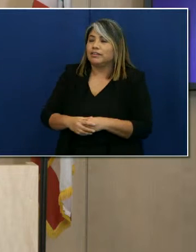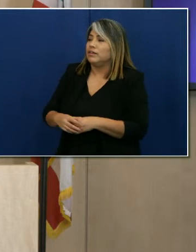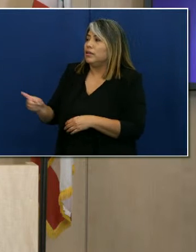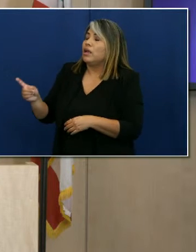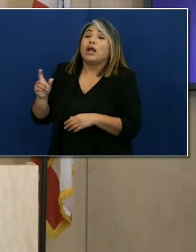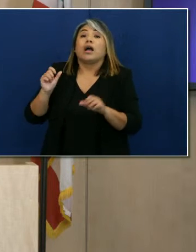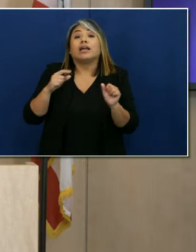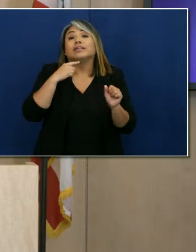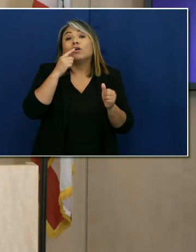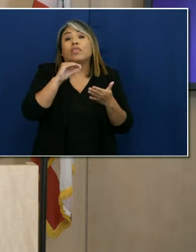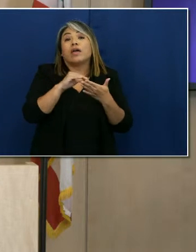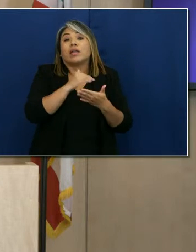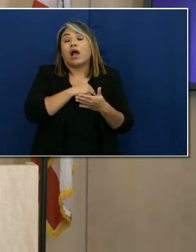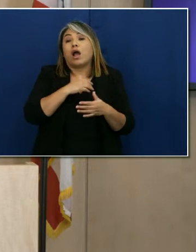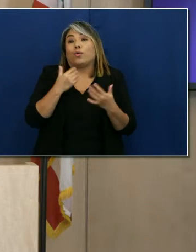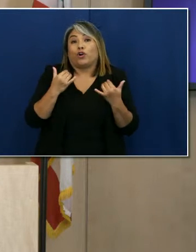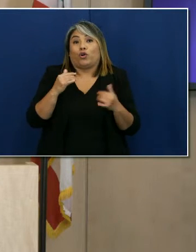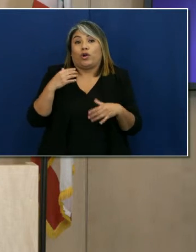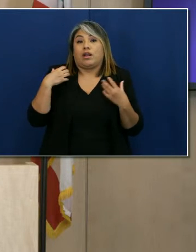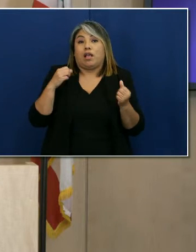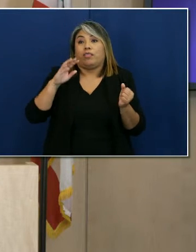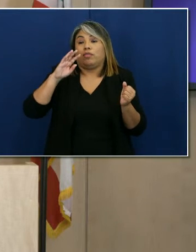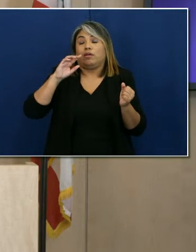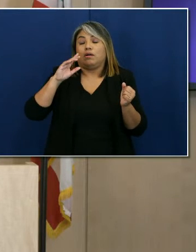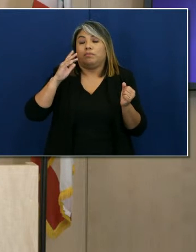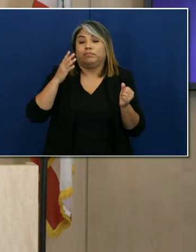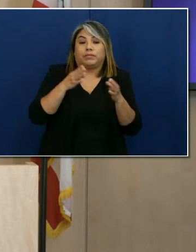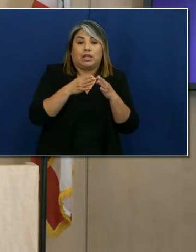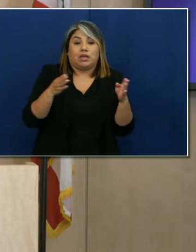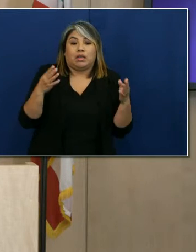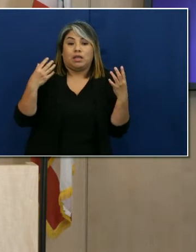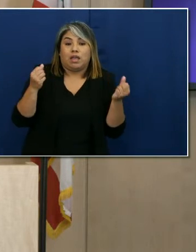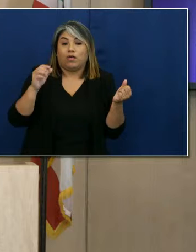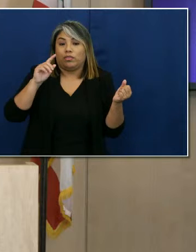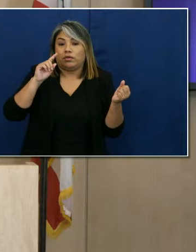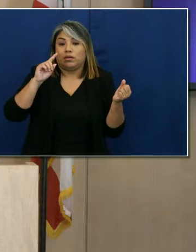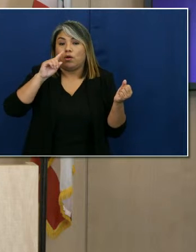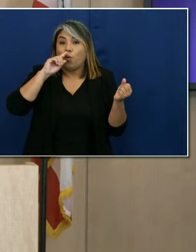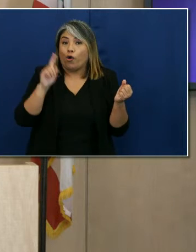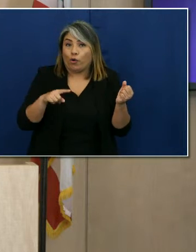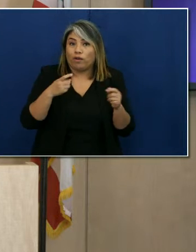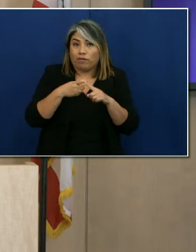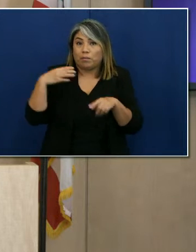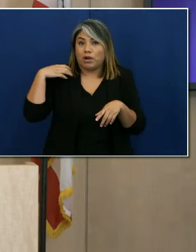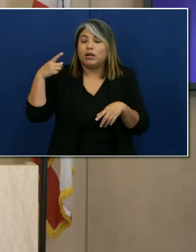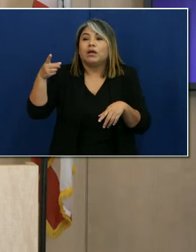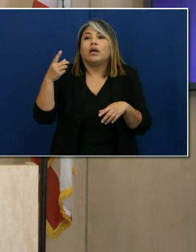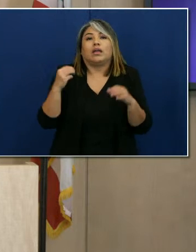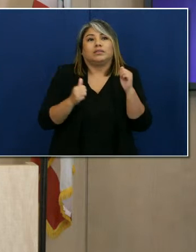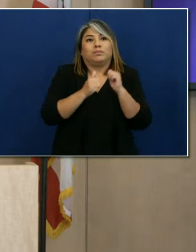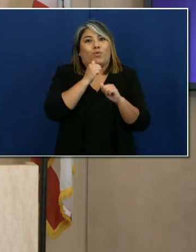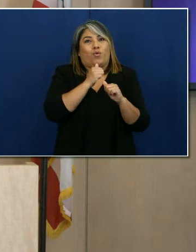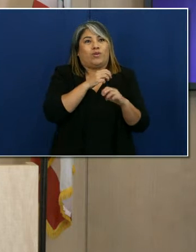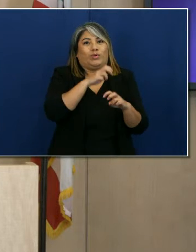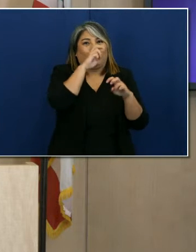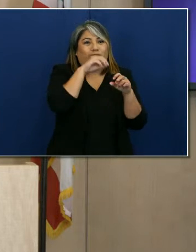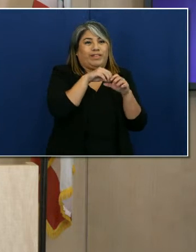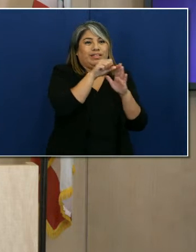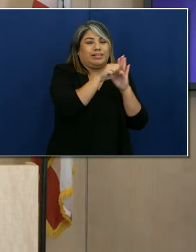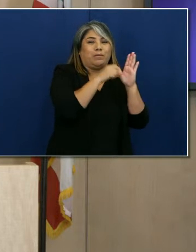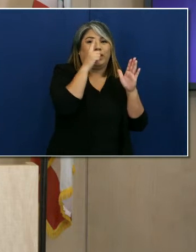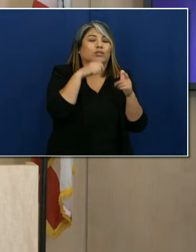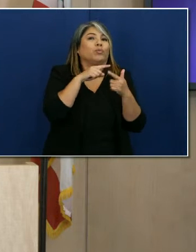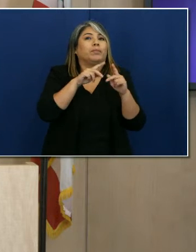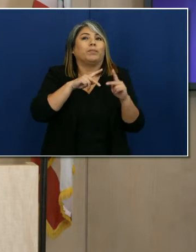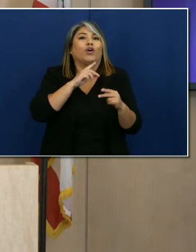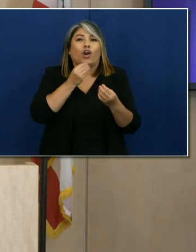current health officer's order is more restrictive than the state order in terms of the fact that when people are